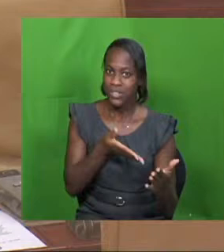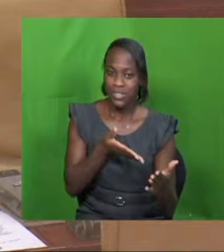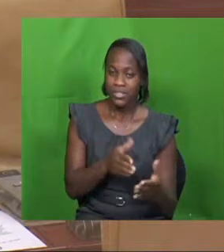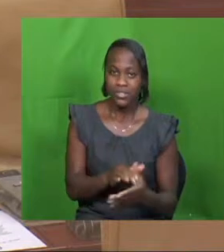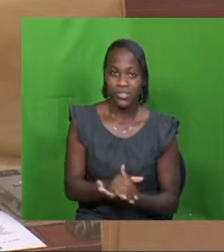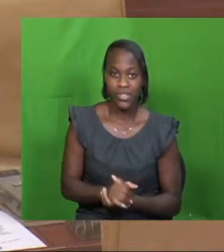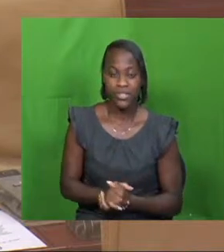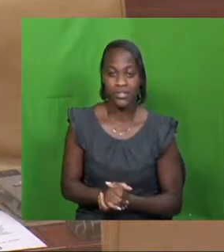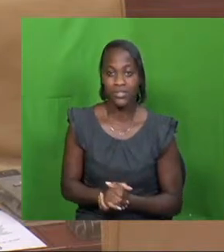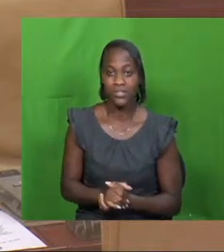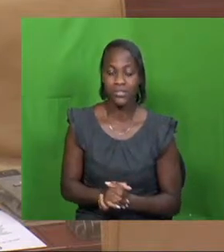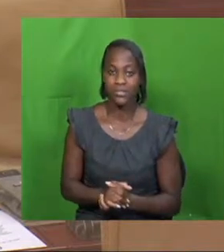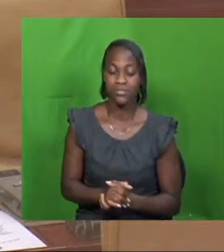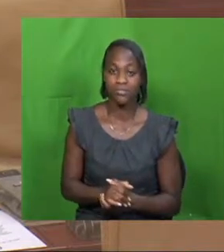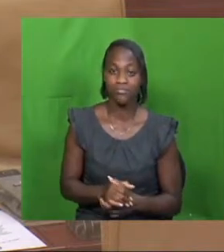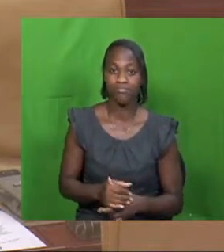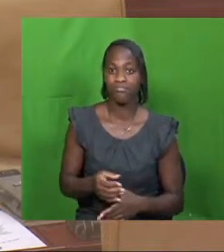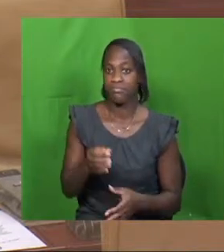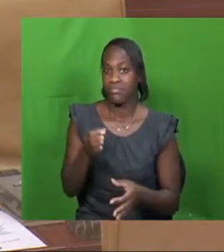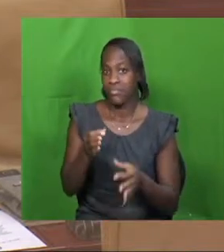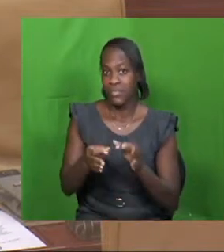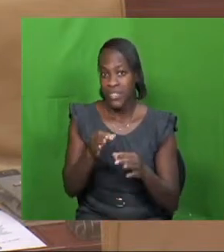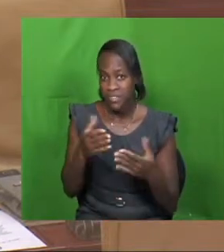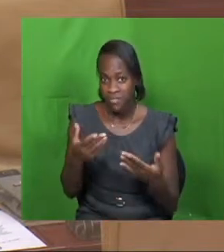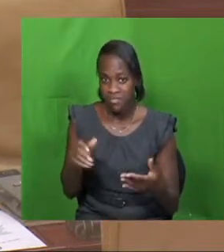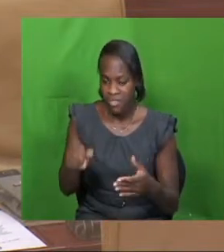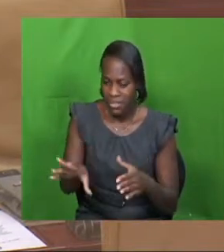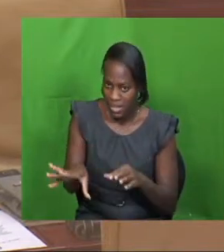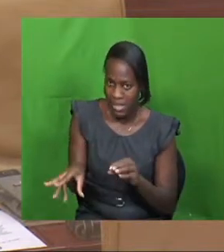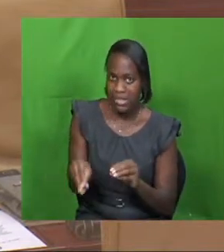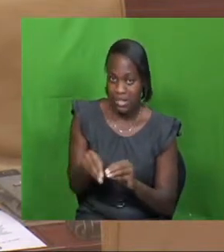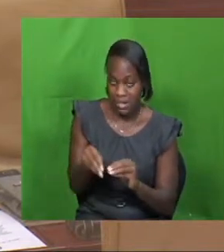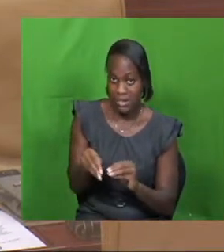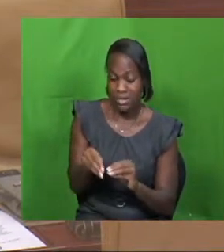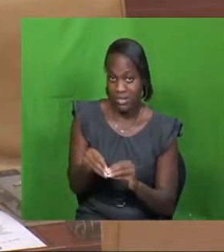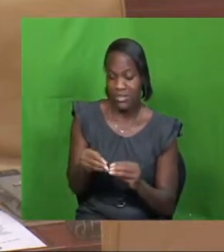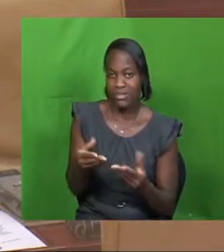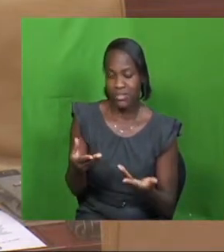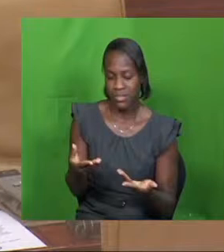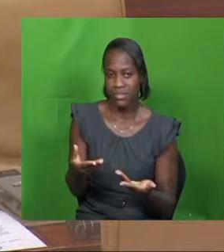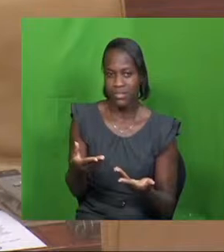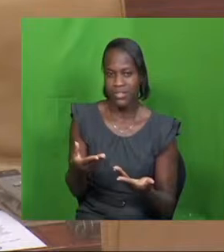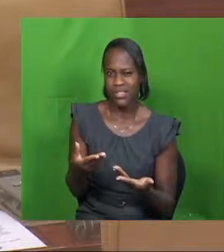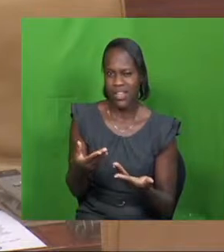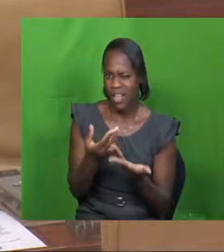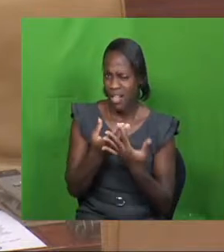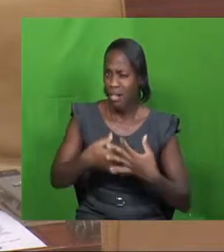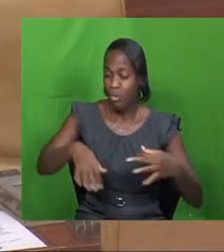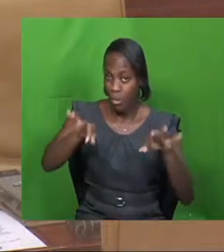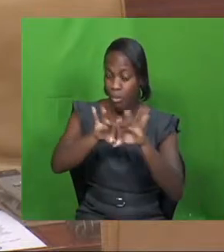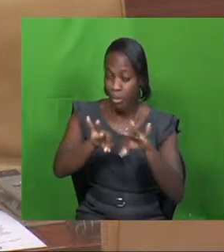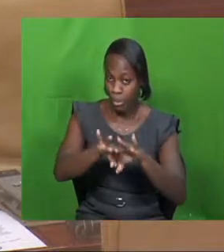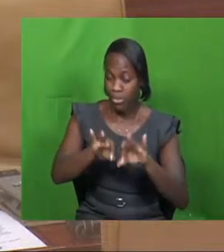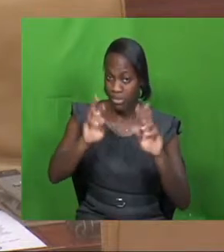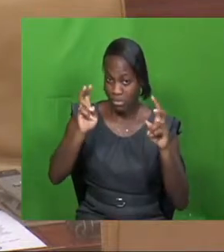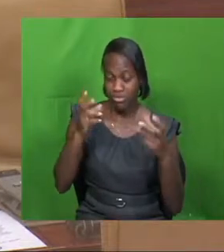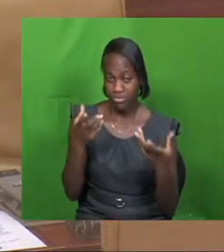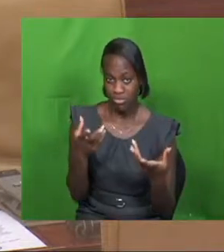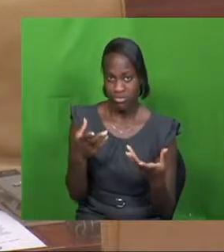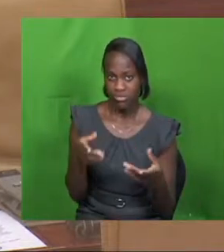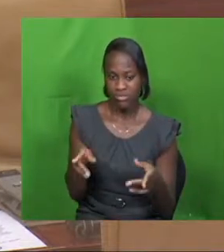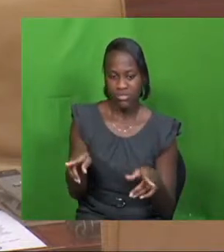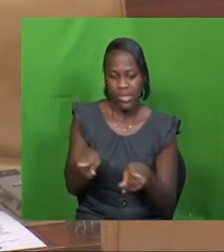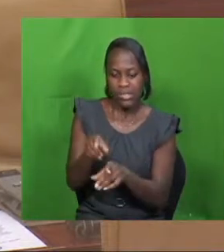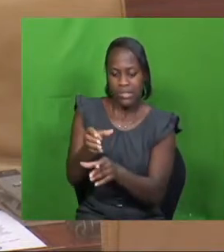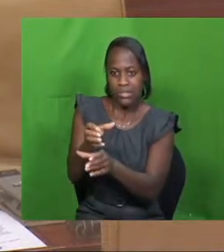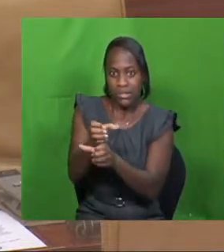that, Mr. Speaker, if it could be added as a key highlight as we summarize